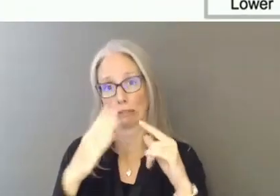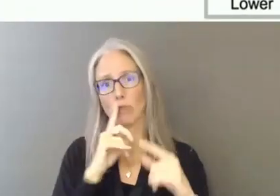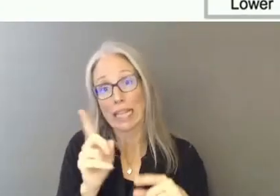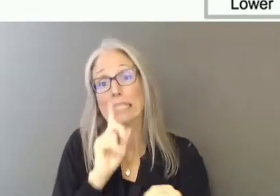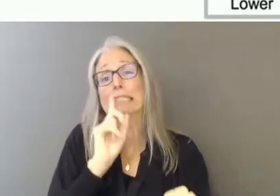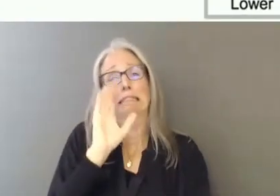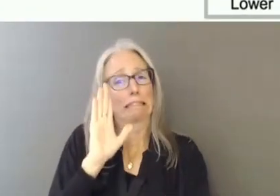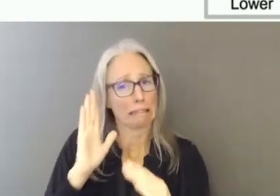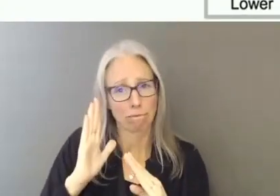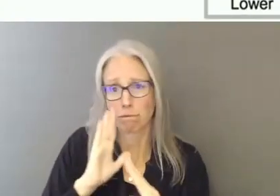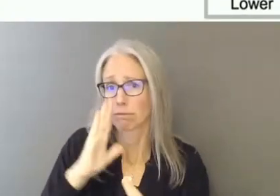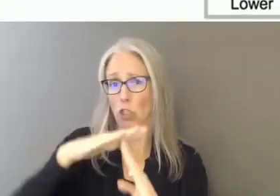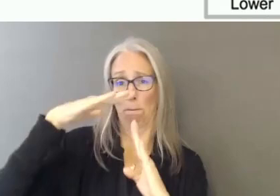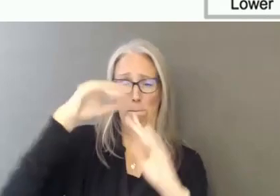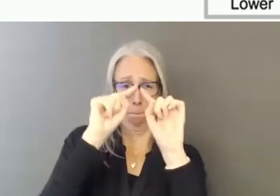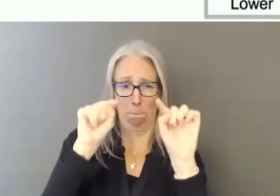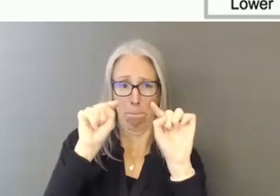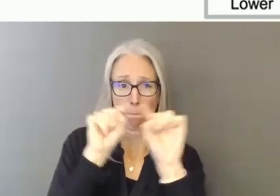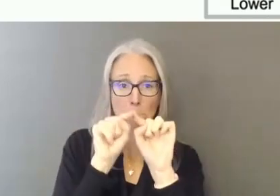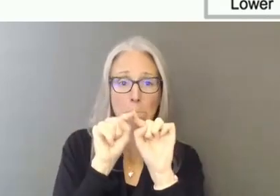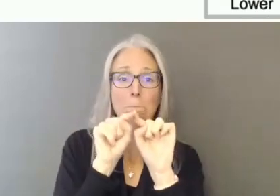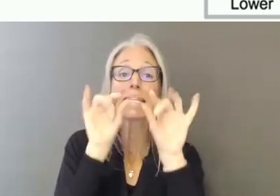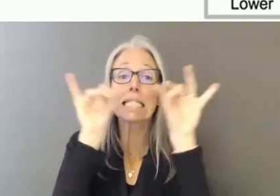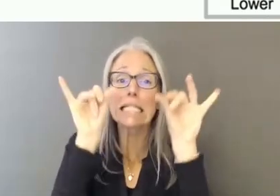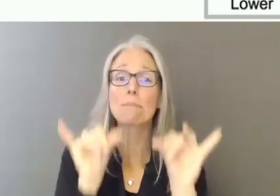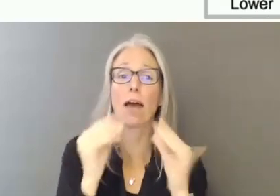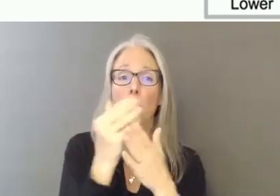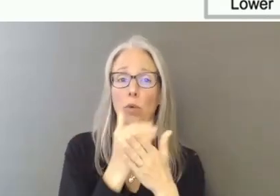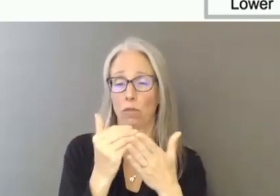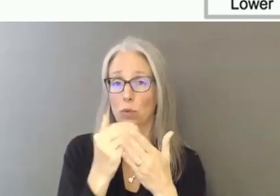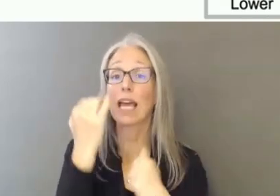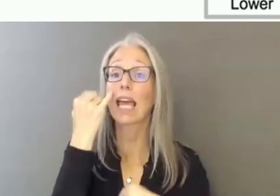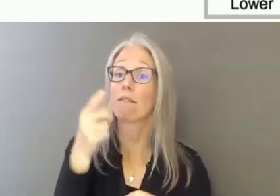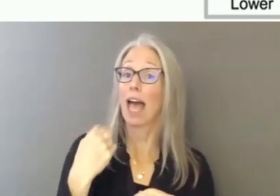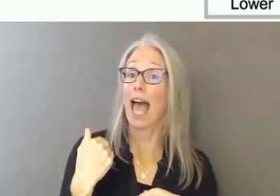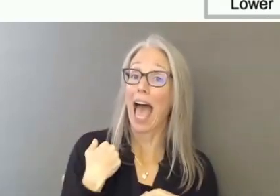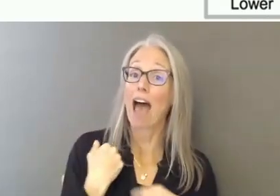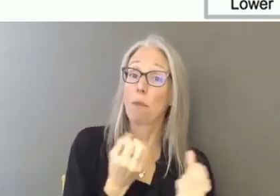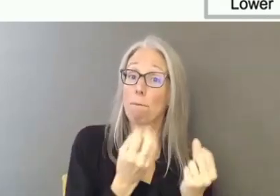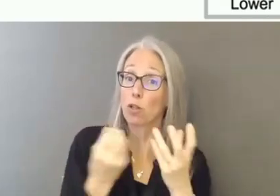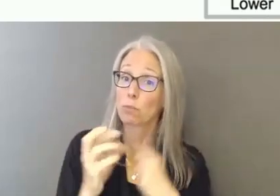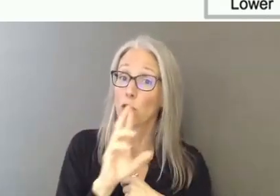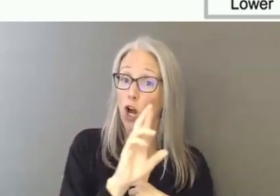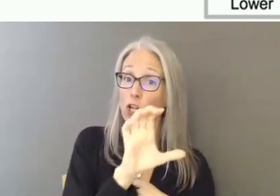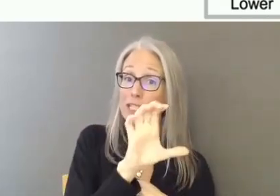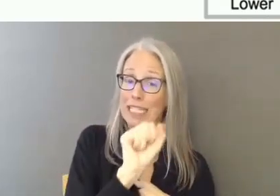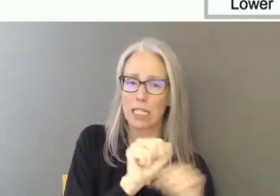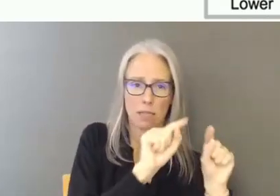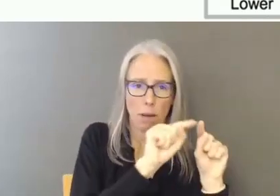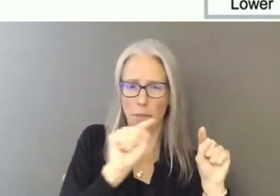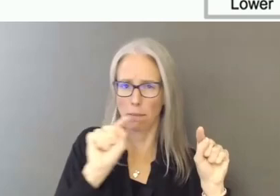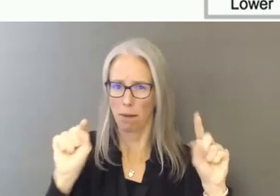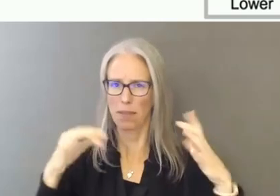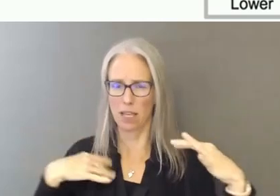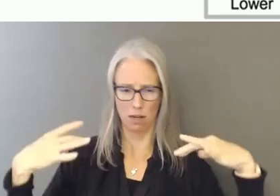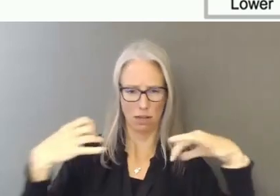RCTs. So if you're in a situation where you're fortunate enough to have multiple RCTs on a topic, you can actually synthesize them and come out with sort of an